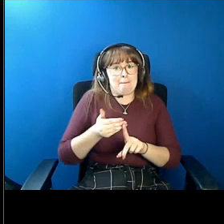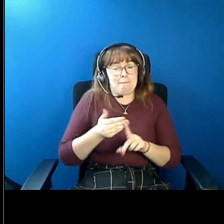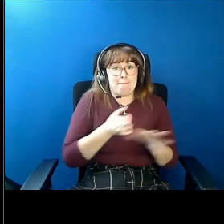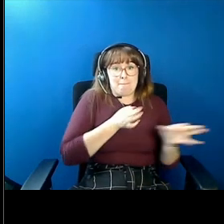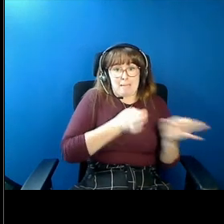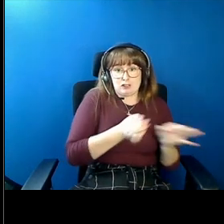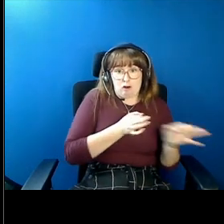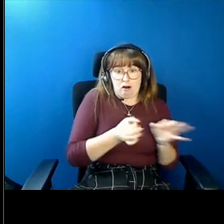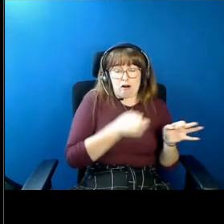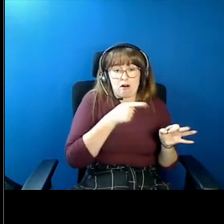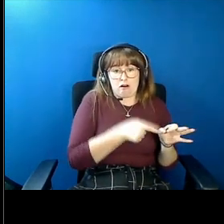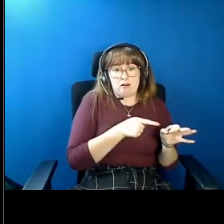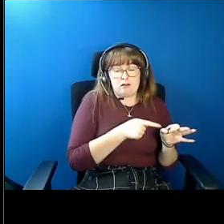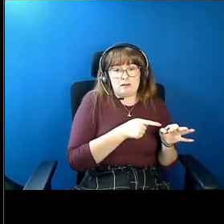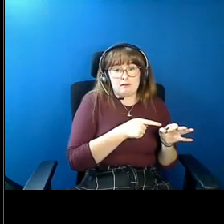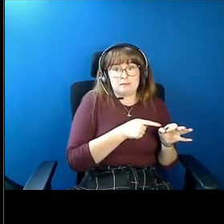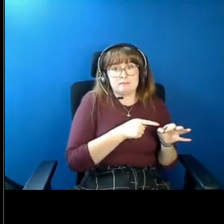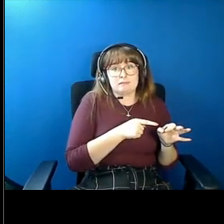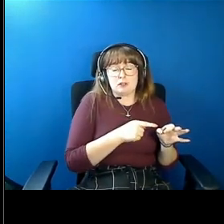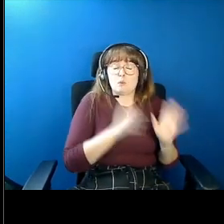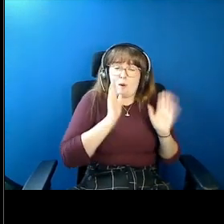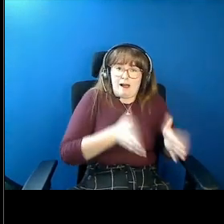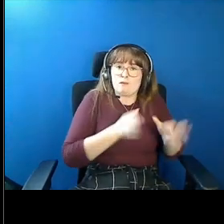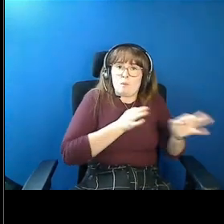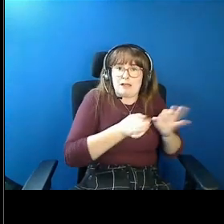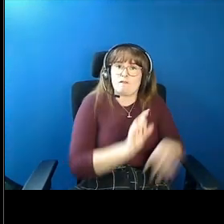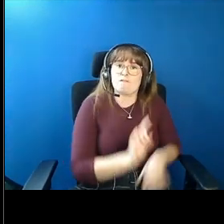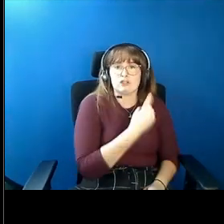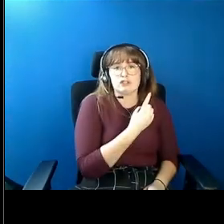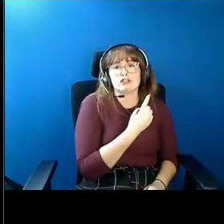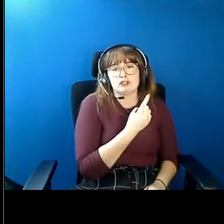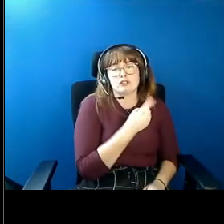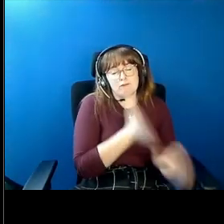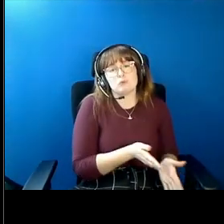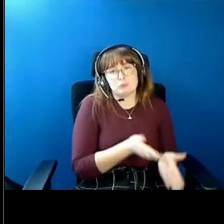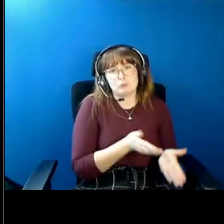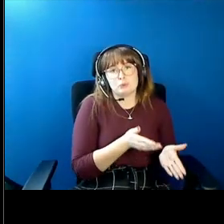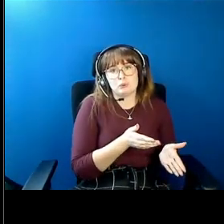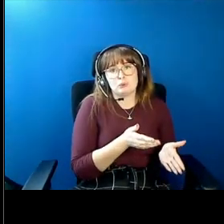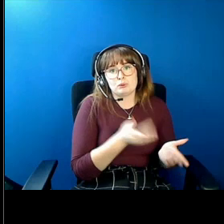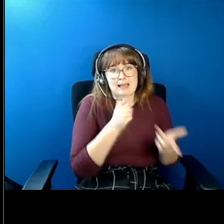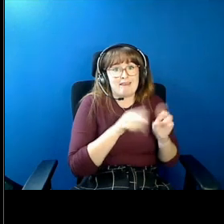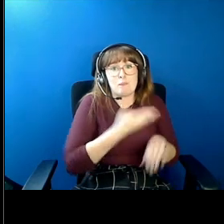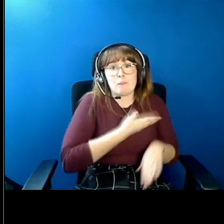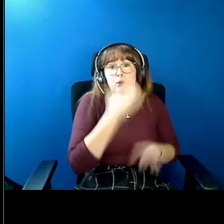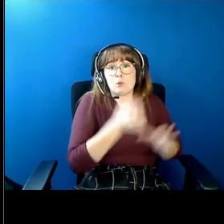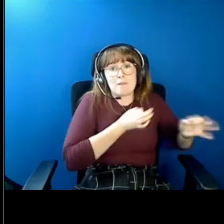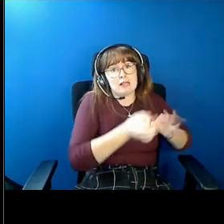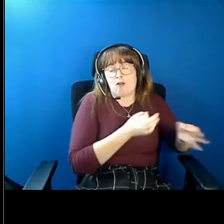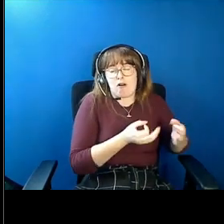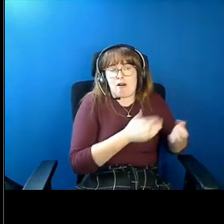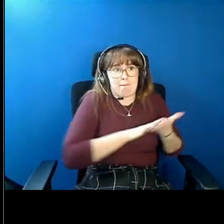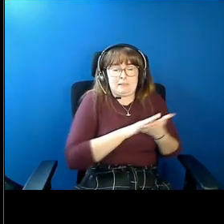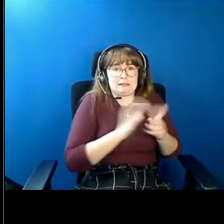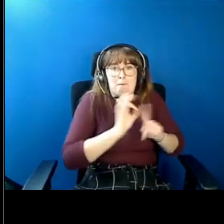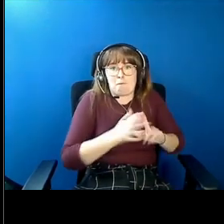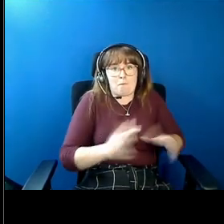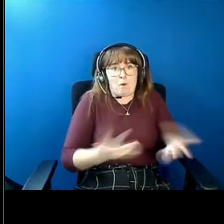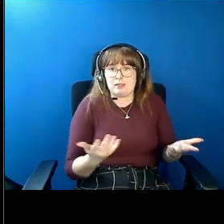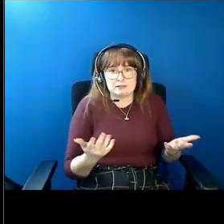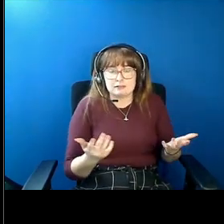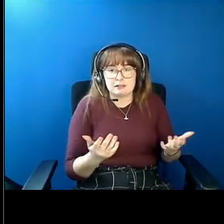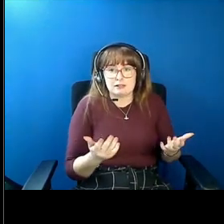is where you start. You cannot do anything without measuring where you are accurately, or as accurately as possible. And of course, we need to plan best